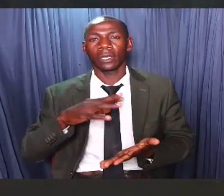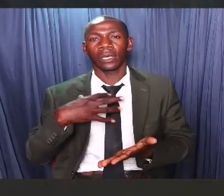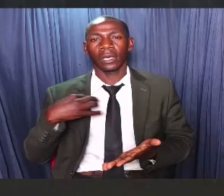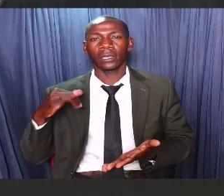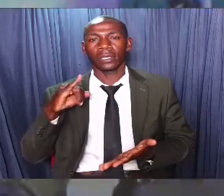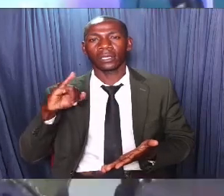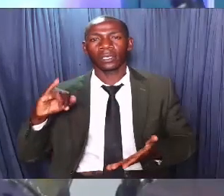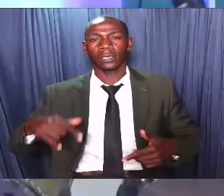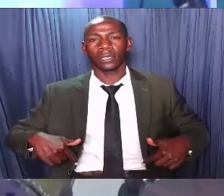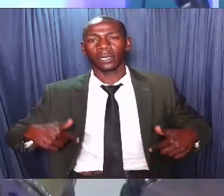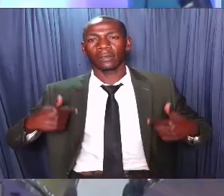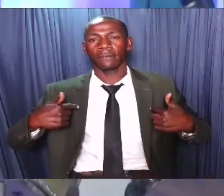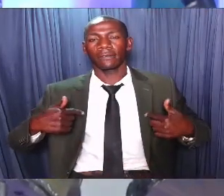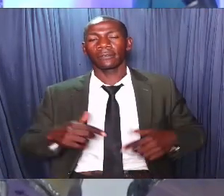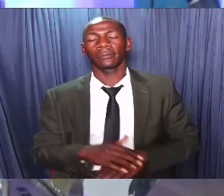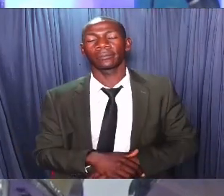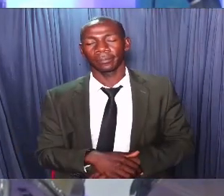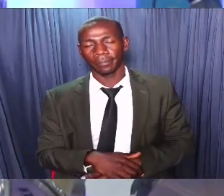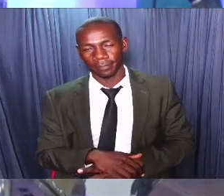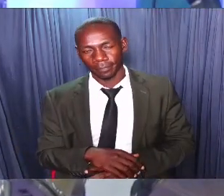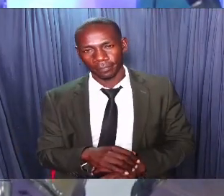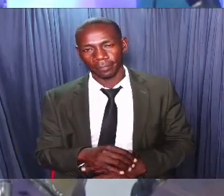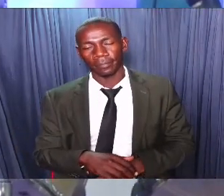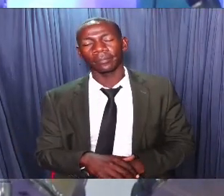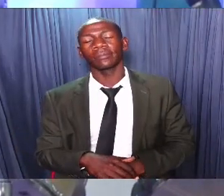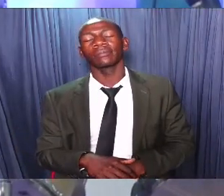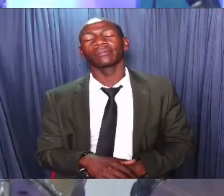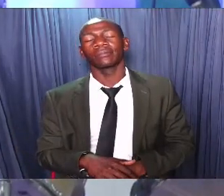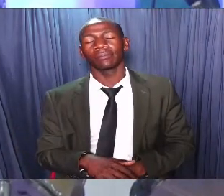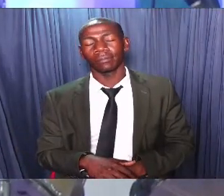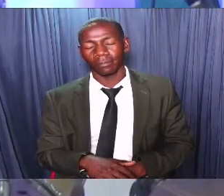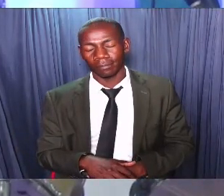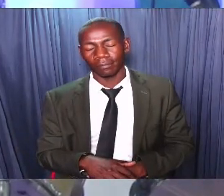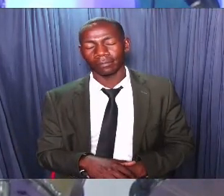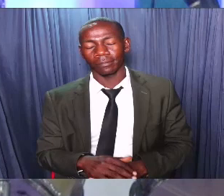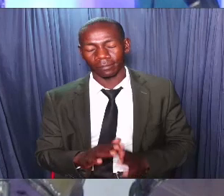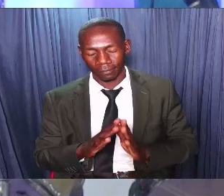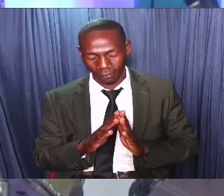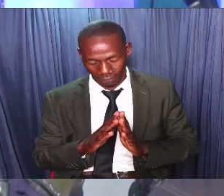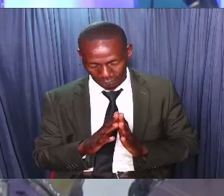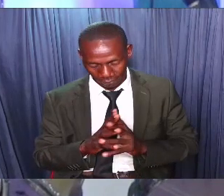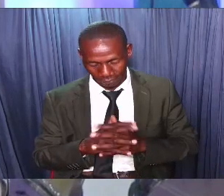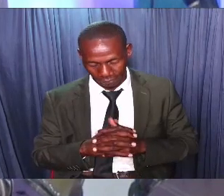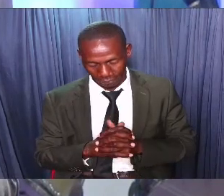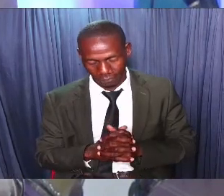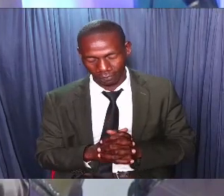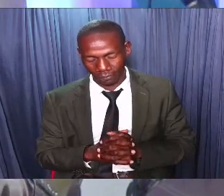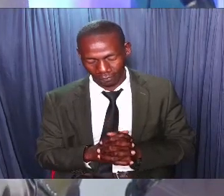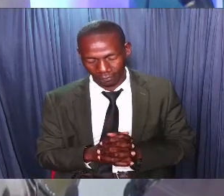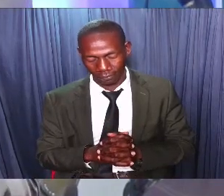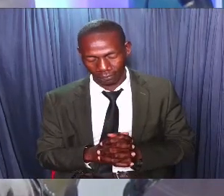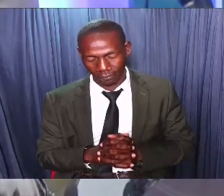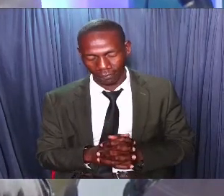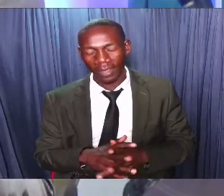uzima. It is the spirit that quickeneth, the flesh profiteth nothing. The words that I speak unto you, they are spirit and they are